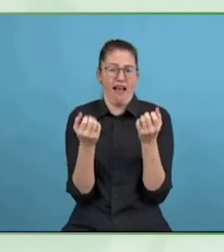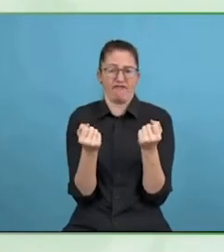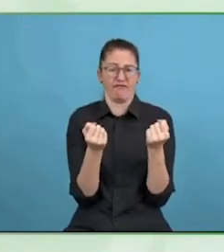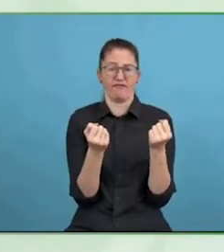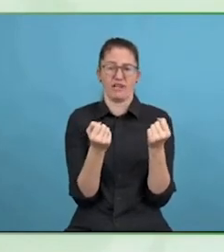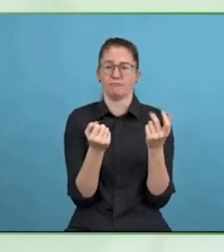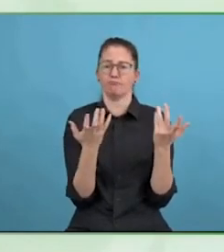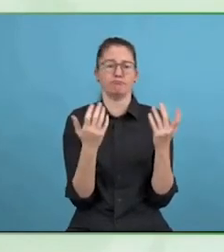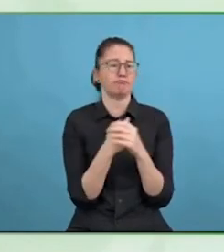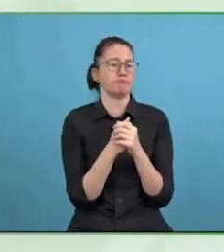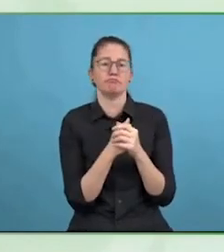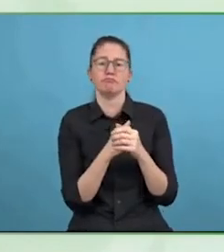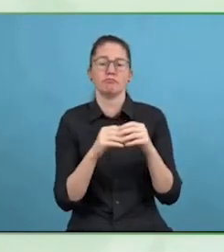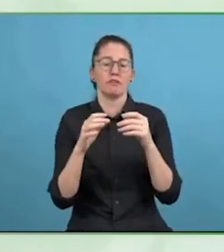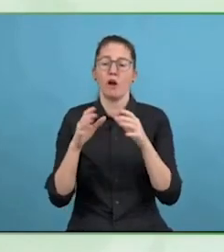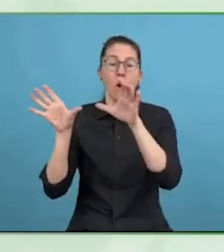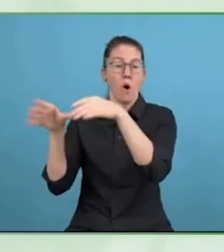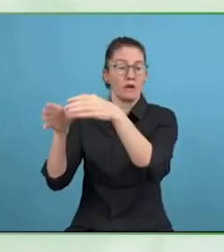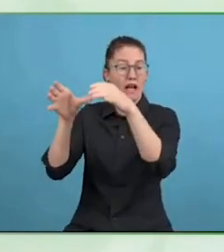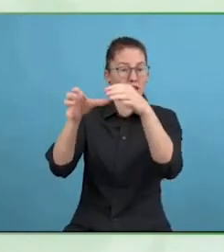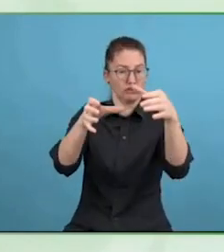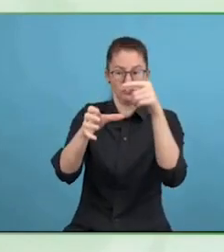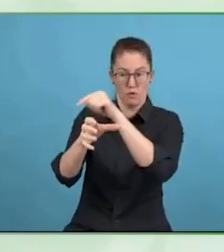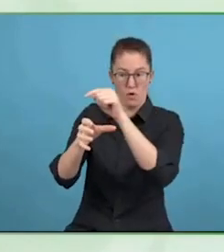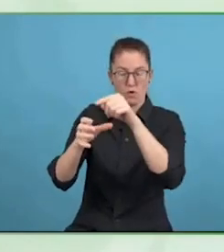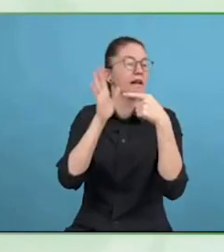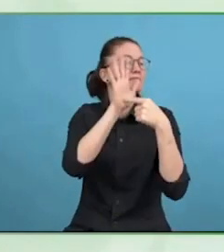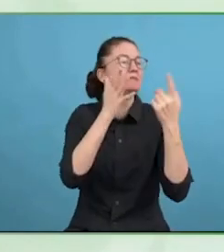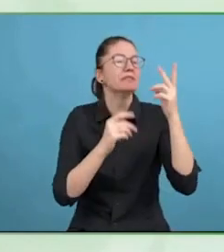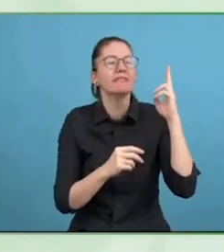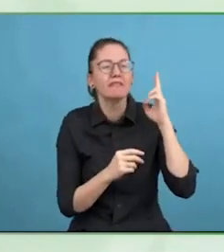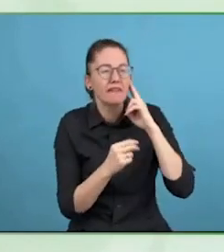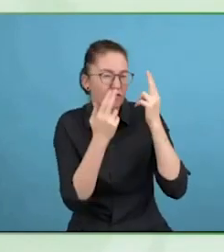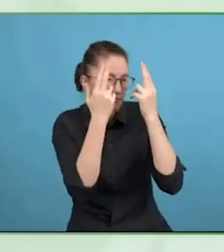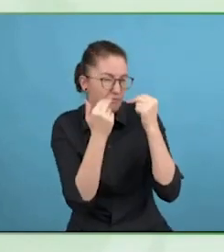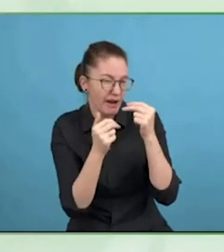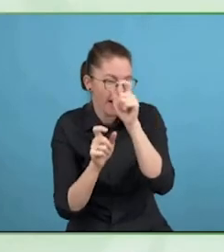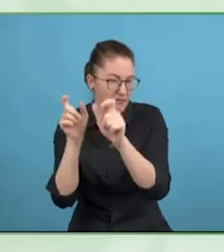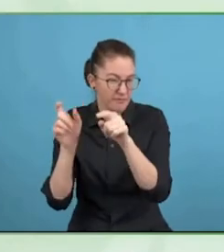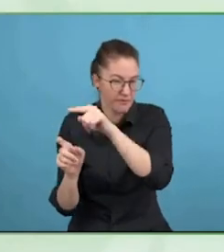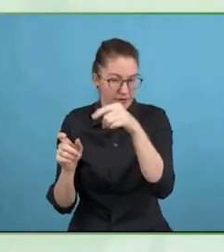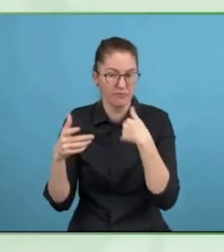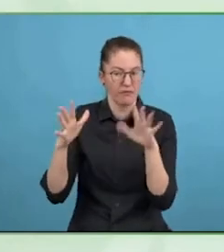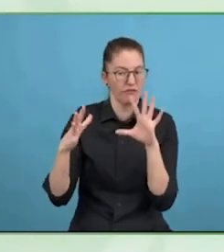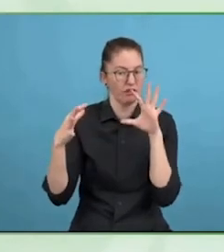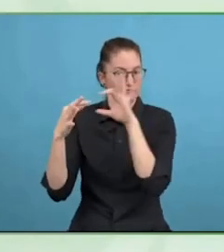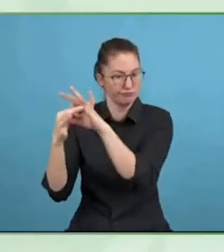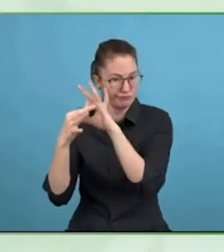be something that we could improve in the future and develop further.